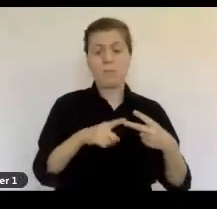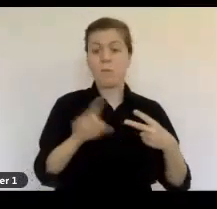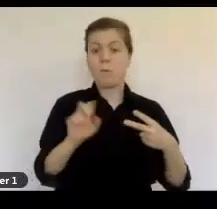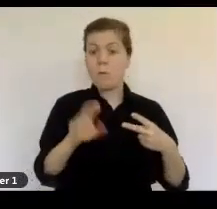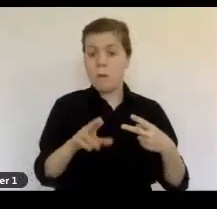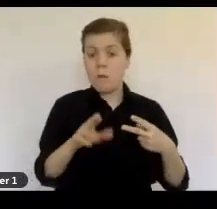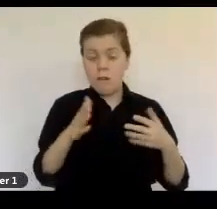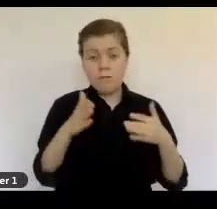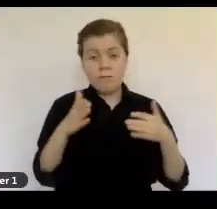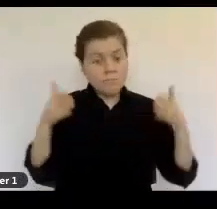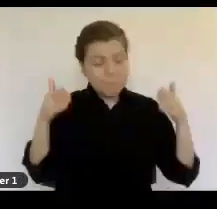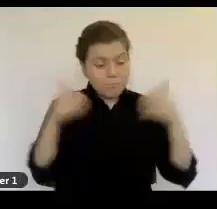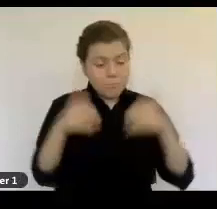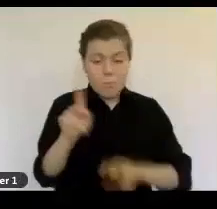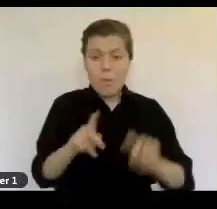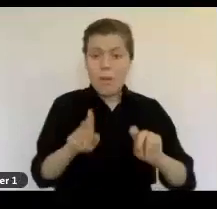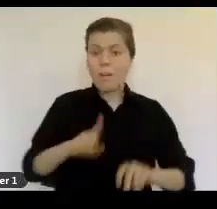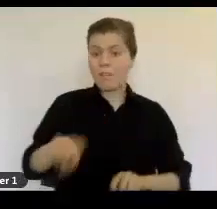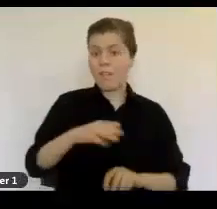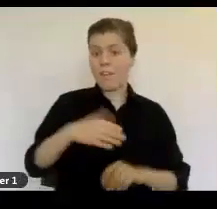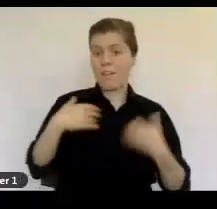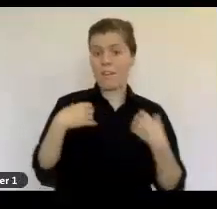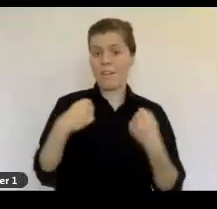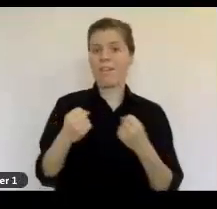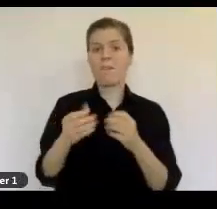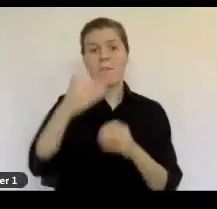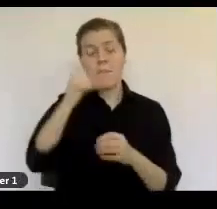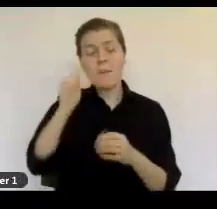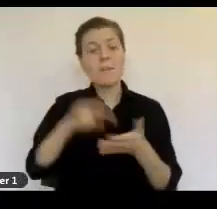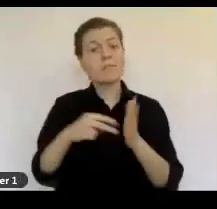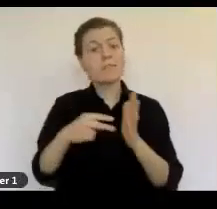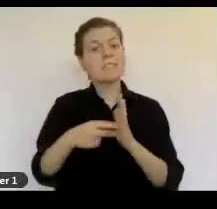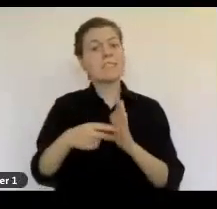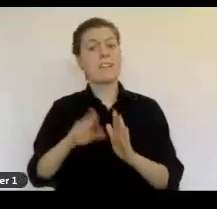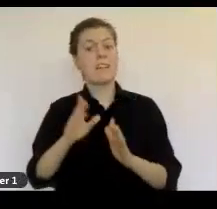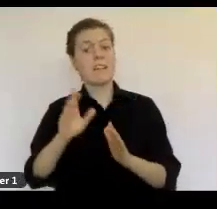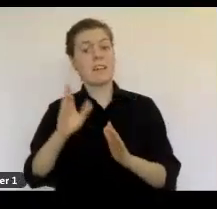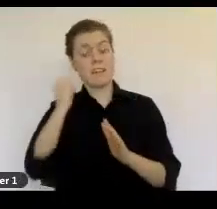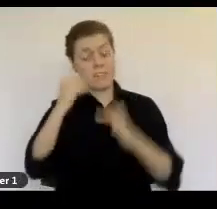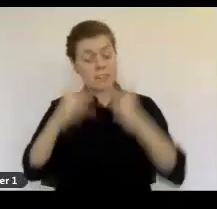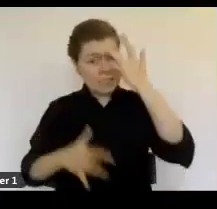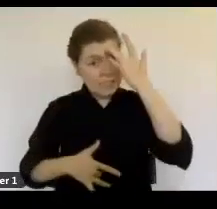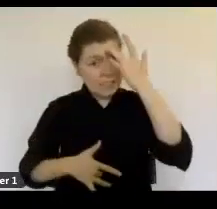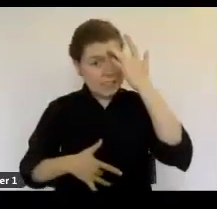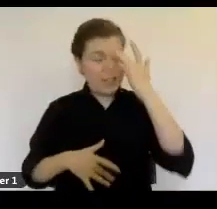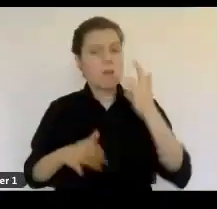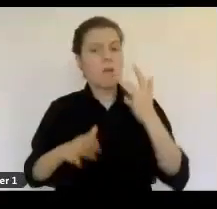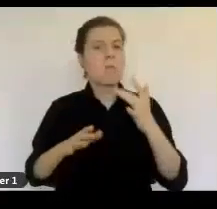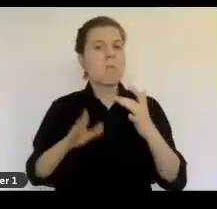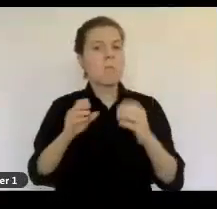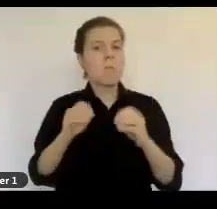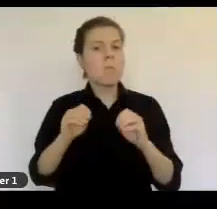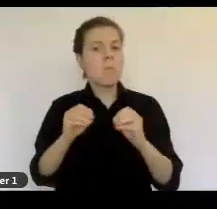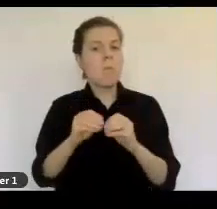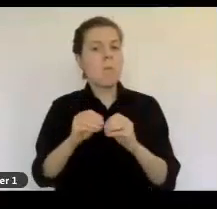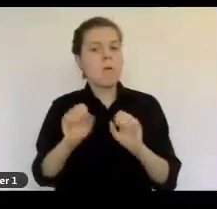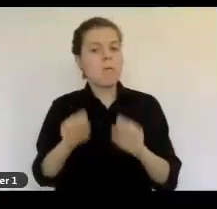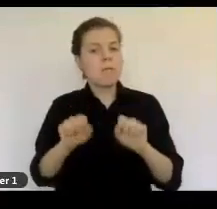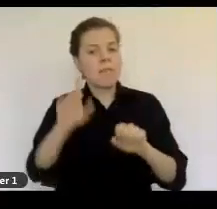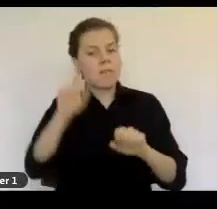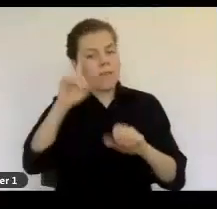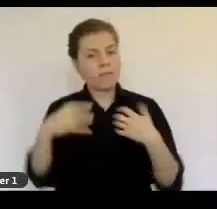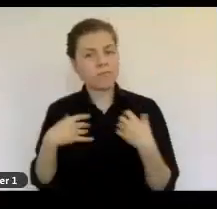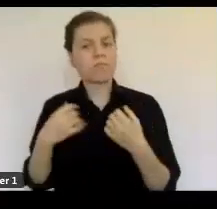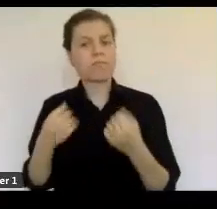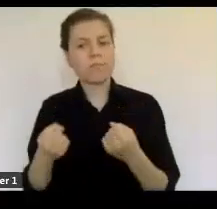life years. So that's seen as being something to value. Or the focus is on the people who are in better health